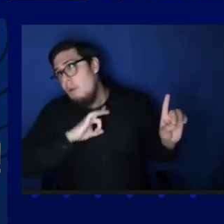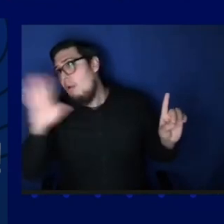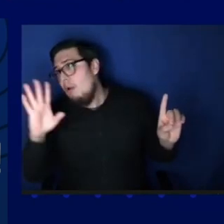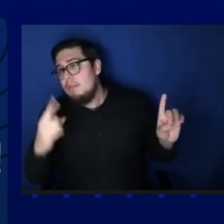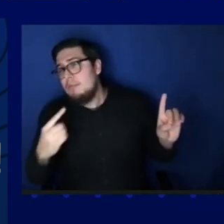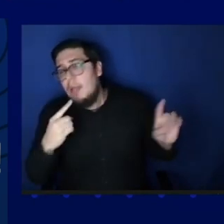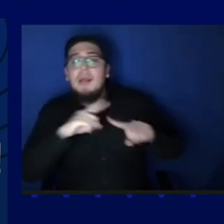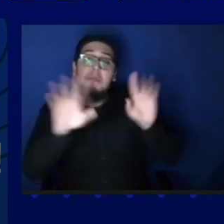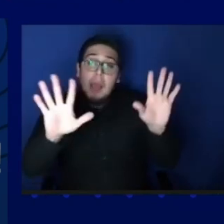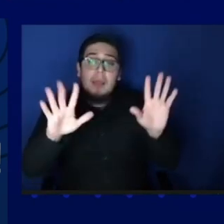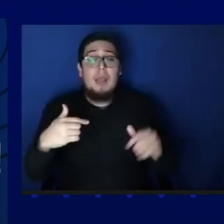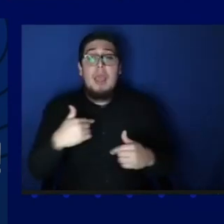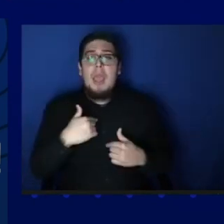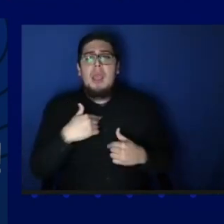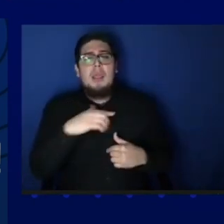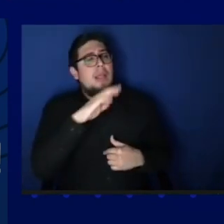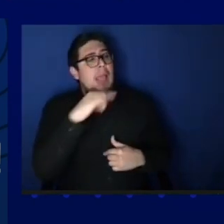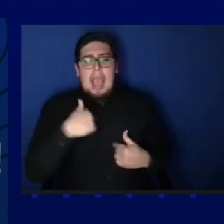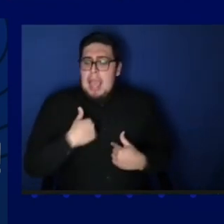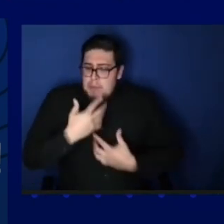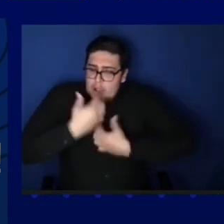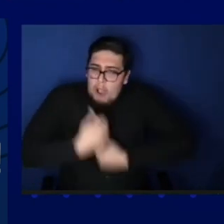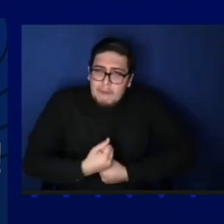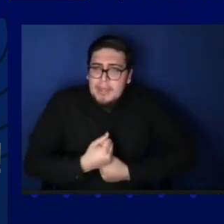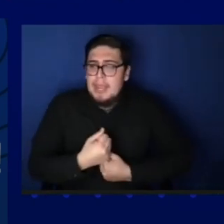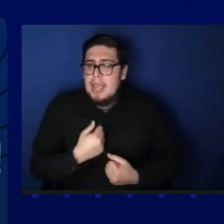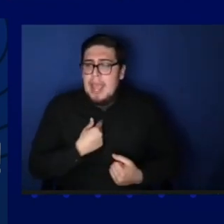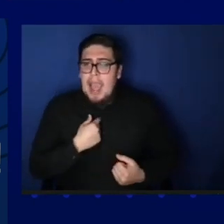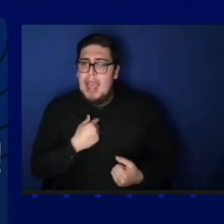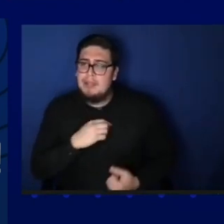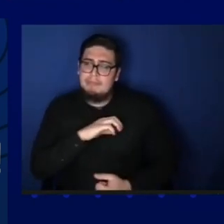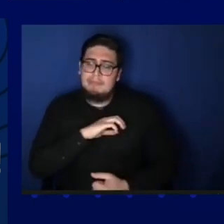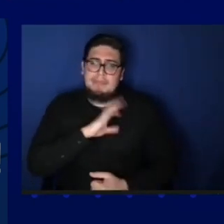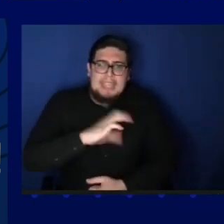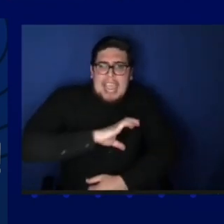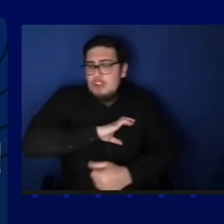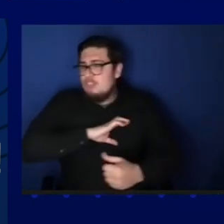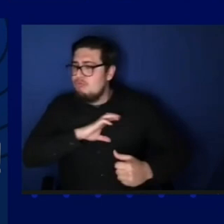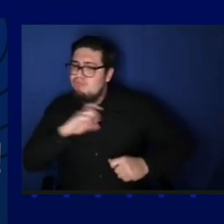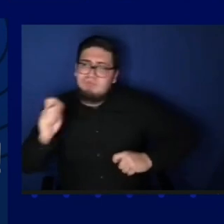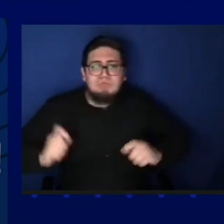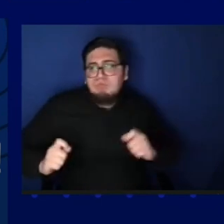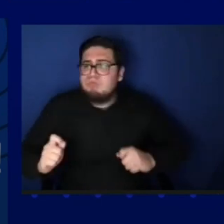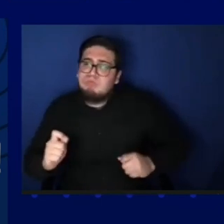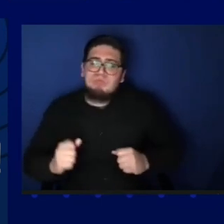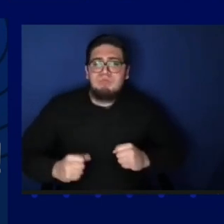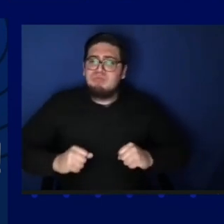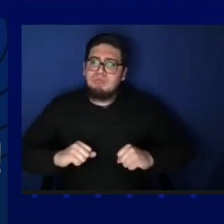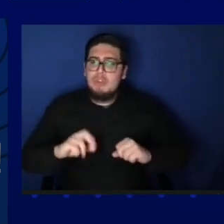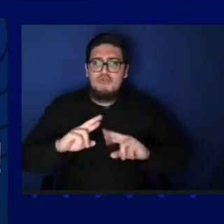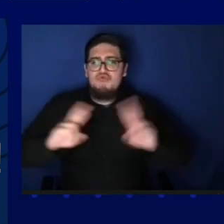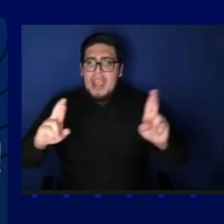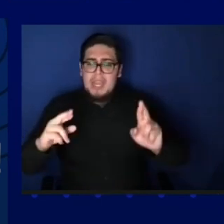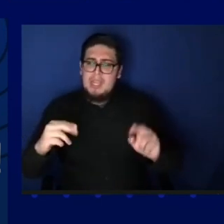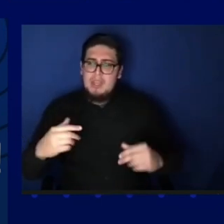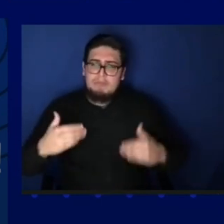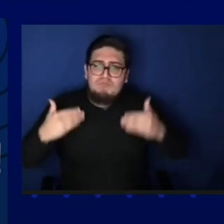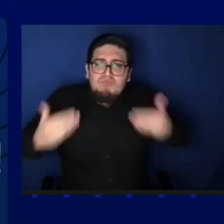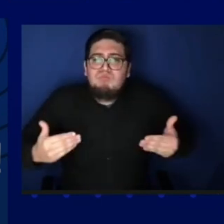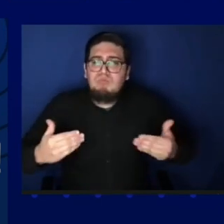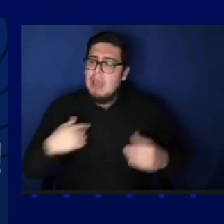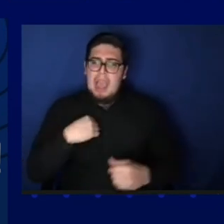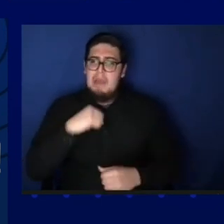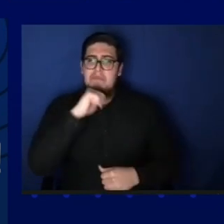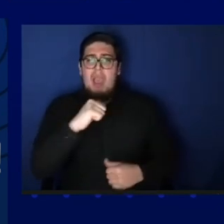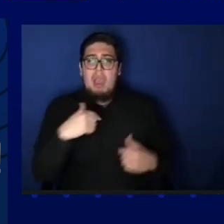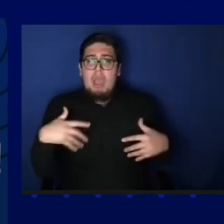I am confident. I am charismatic. I am there with a purpose, right? I am not going to be shaken because of all of